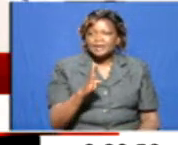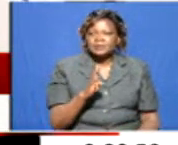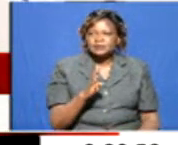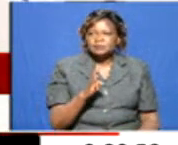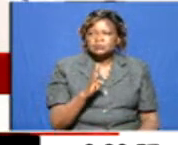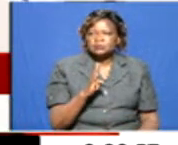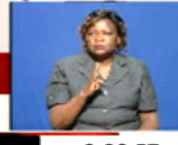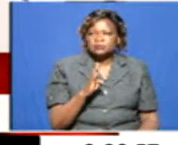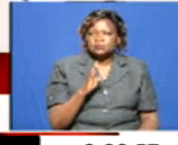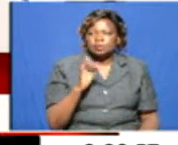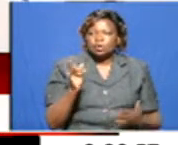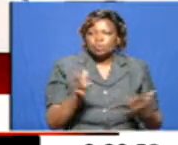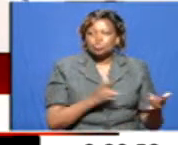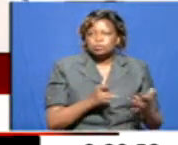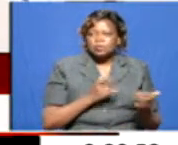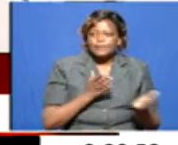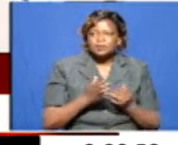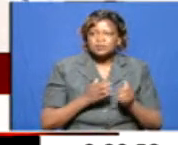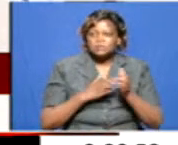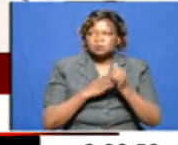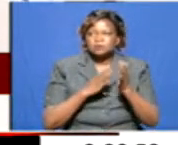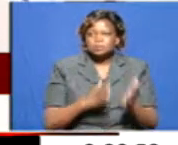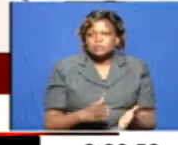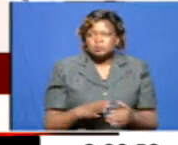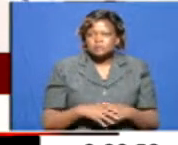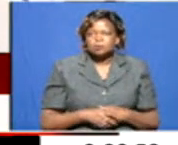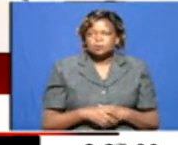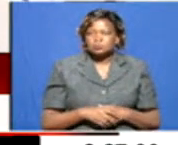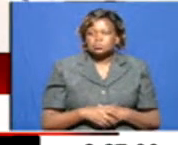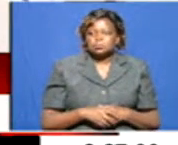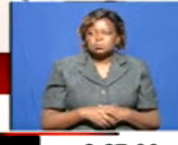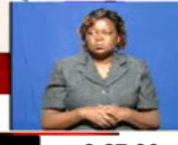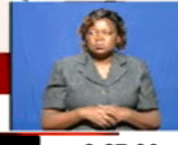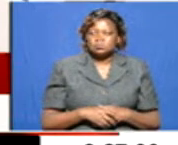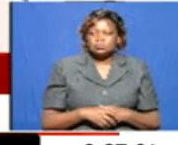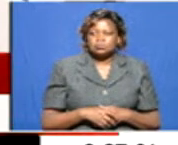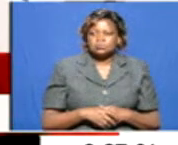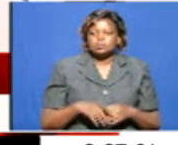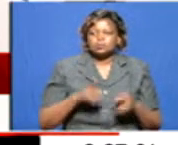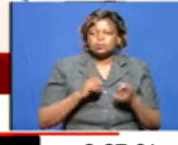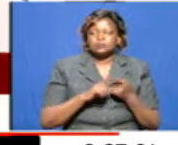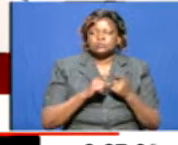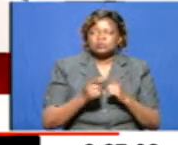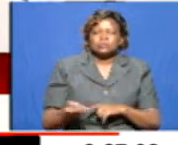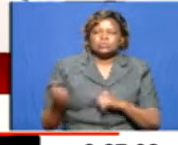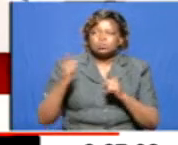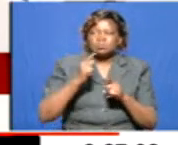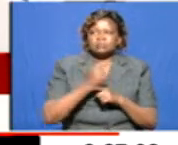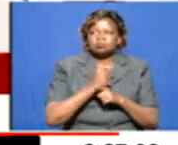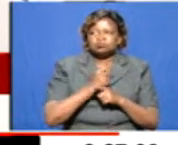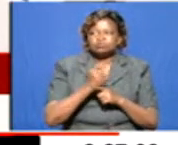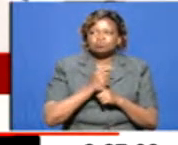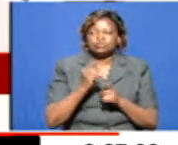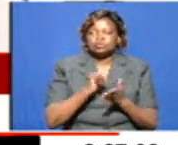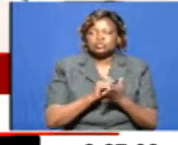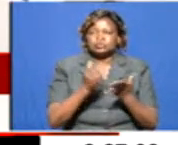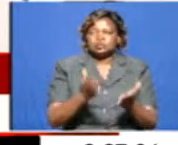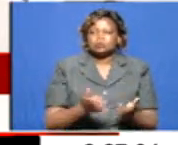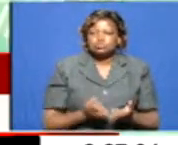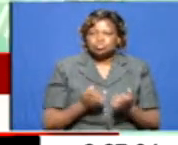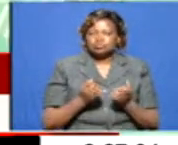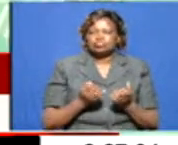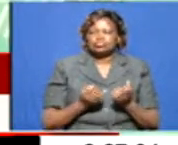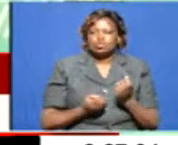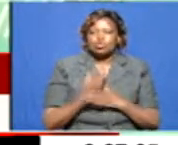looking at business leaders, especially within the SMBs community, to attend and get the training that they need to be able to grow their